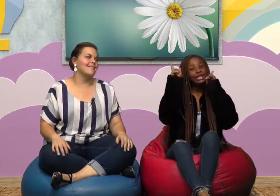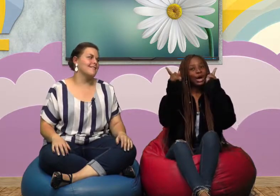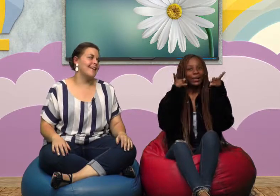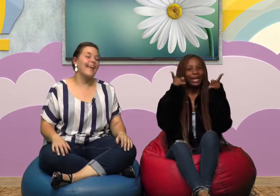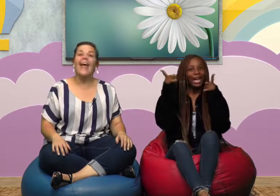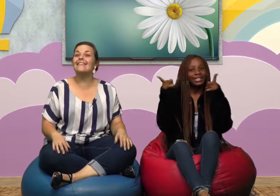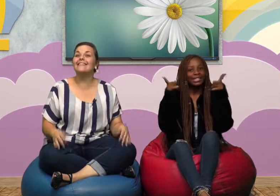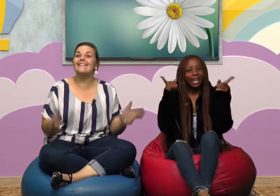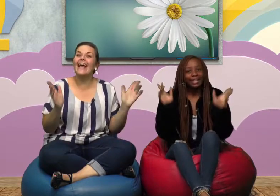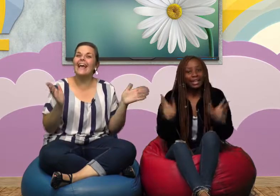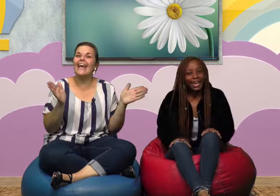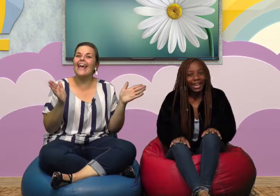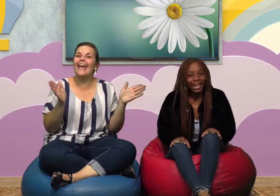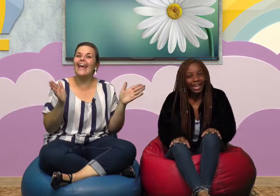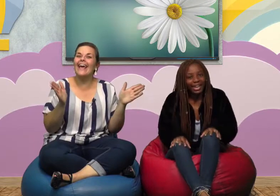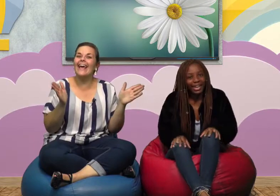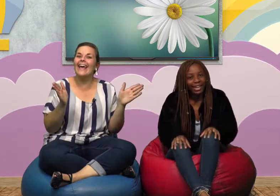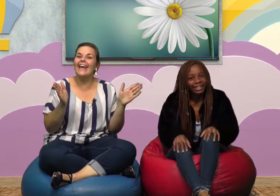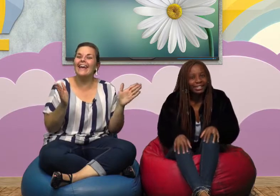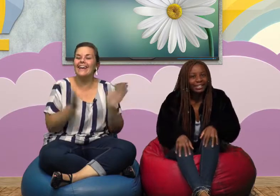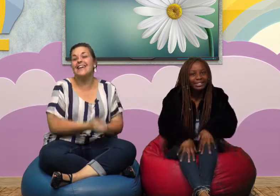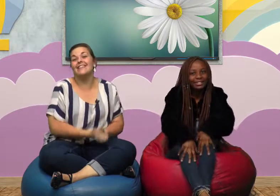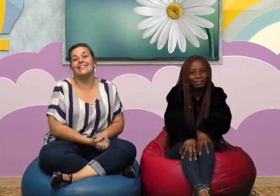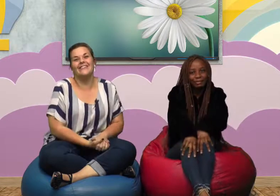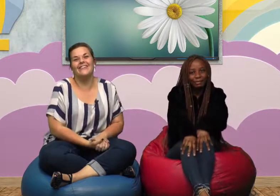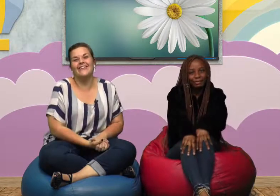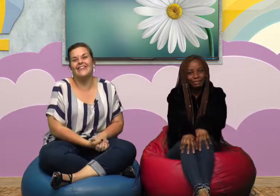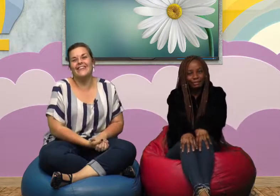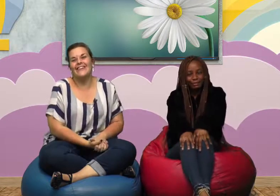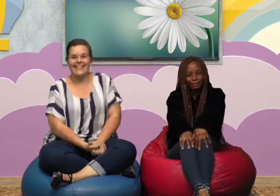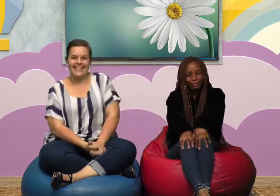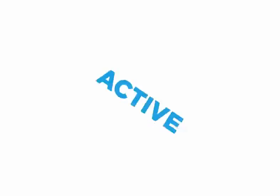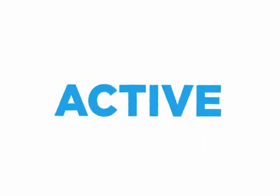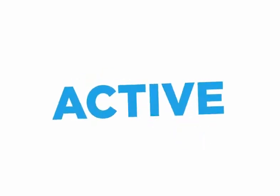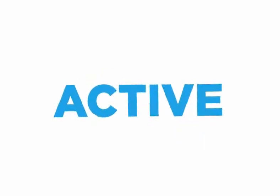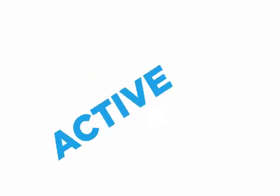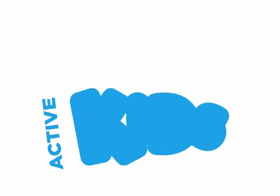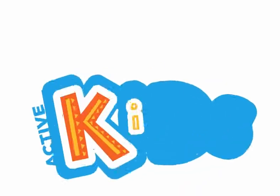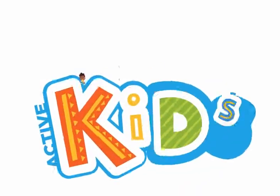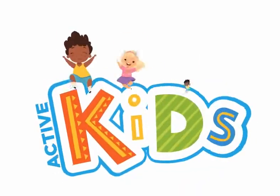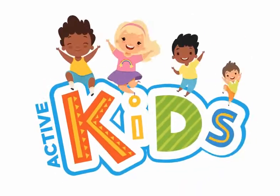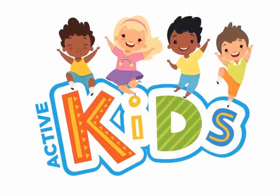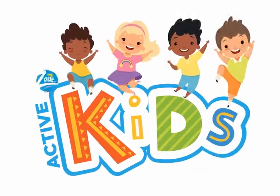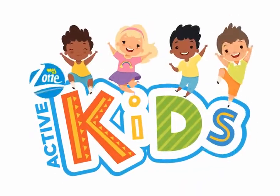next. Zoe and Zaki! Enjoy.